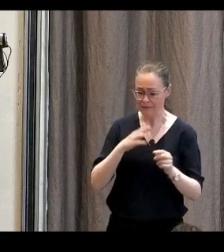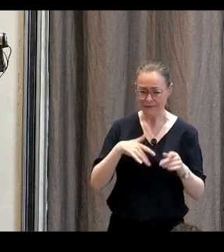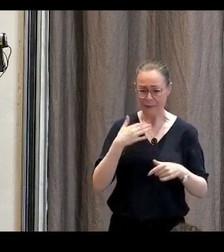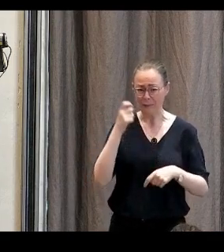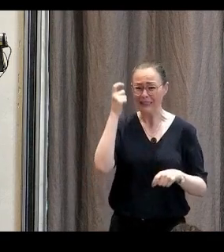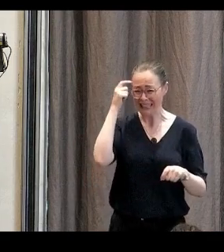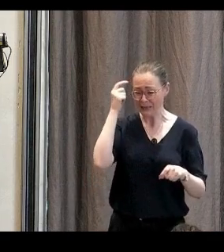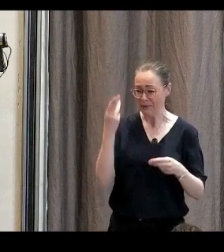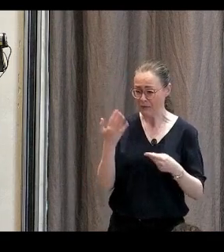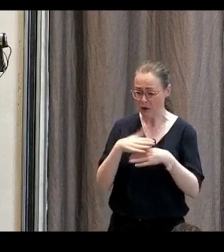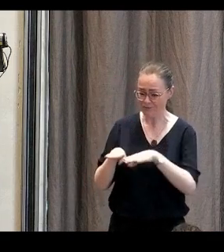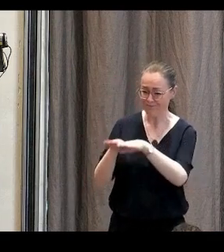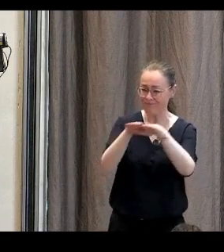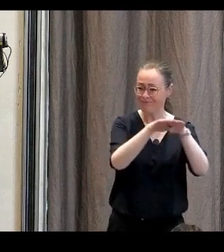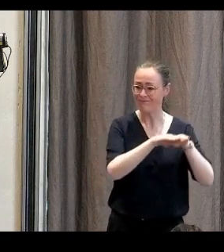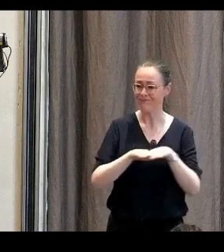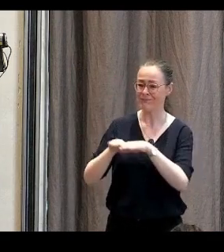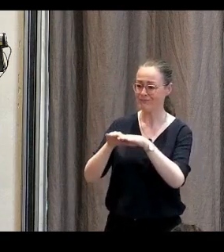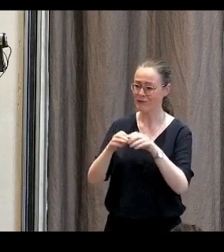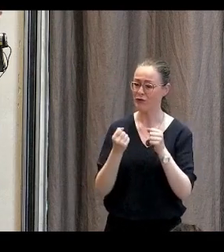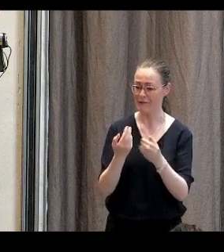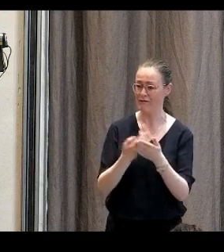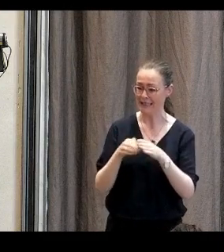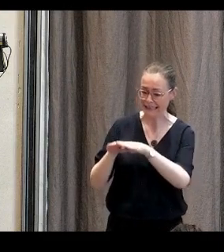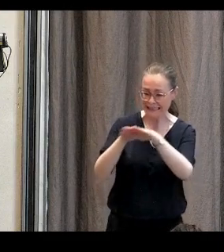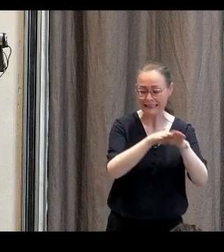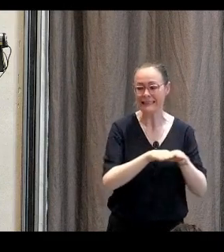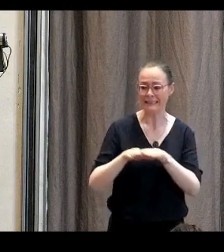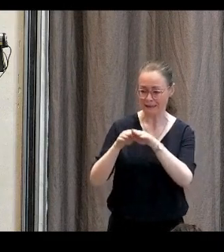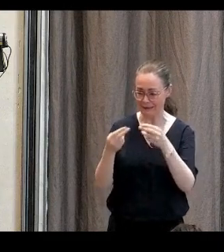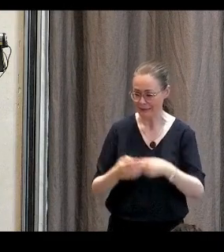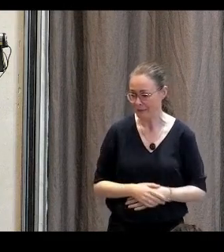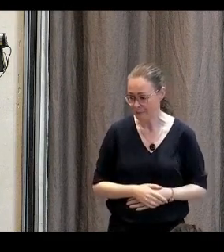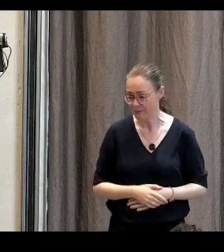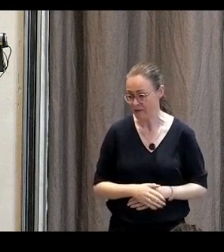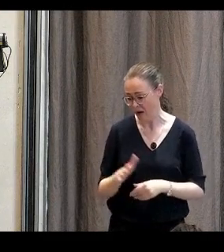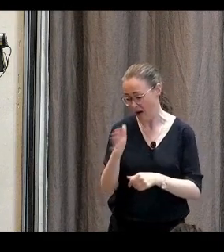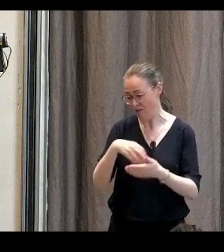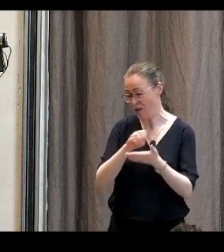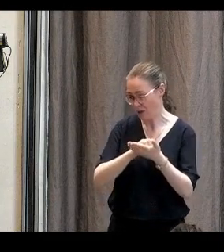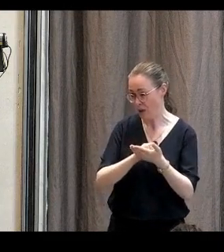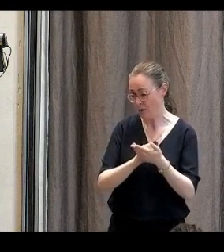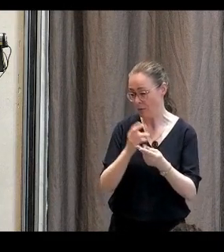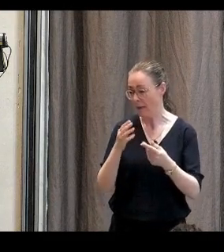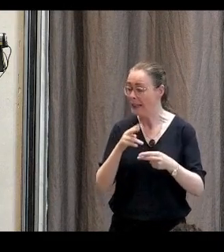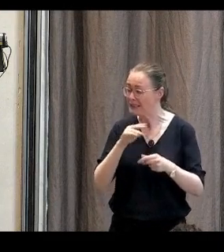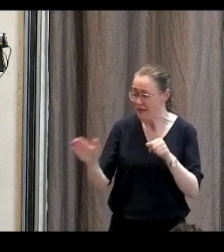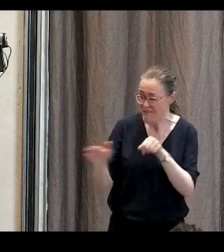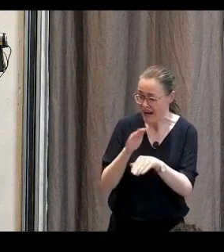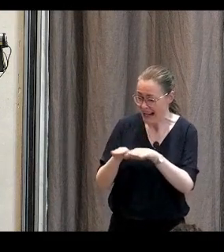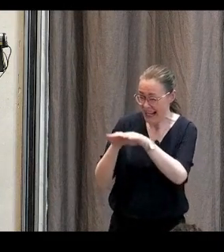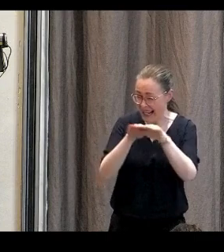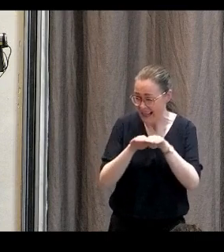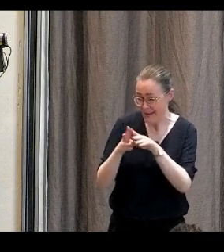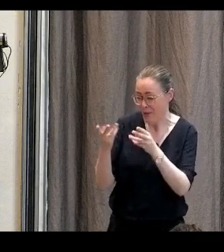to harmonise the driving regulations so that it's a level playing field mainly across Europe, although it's not completely level,